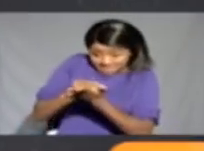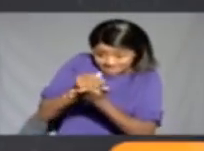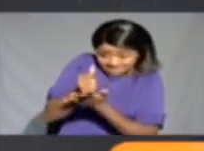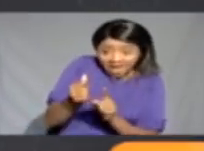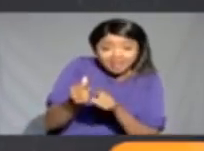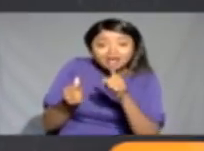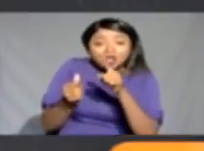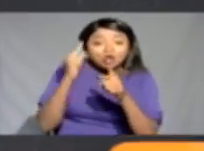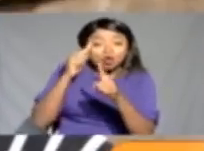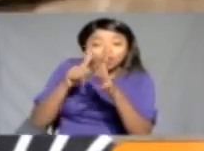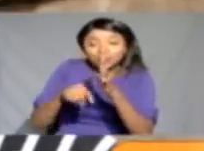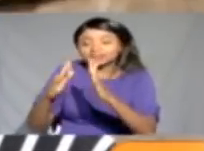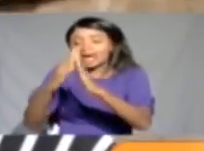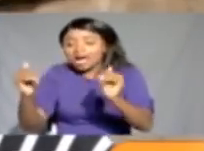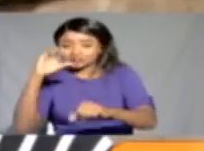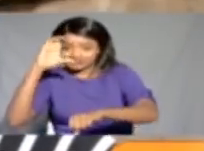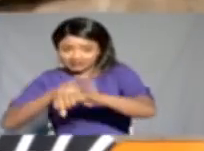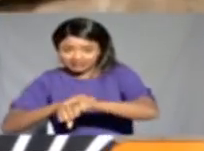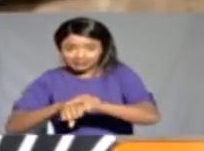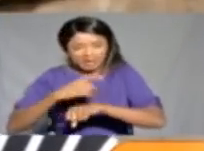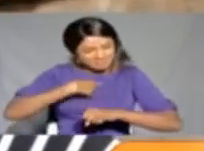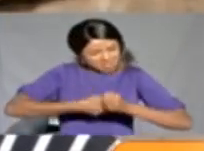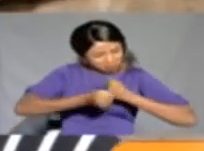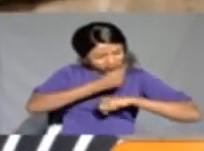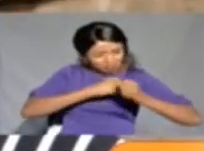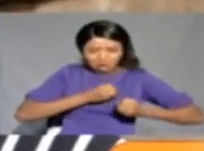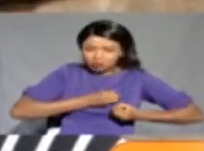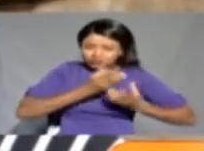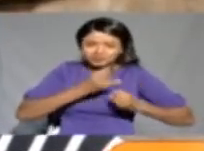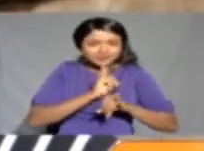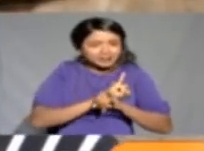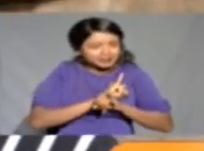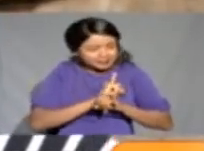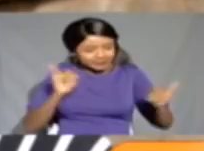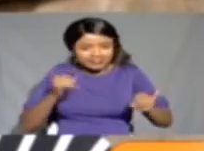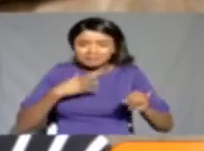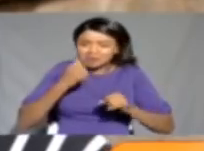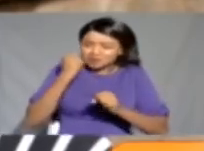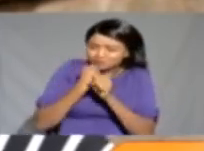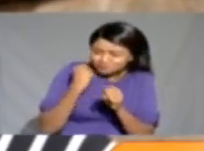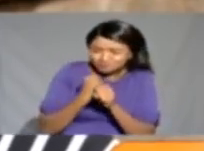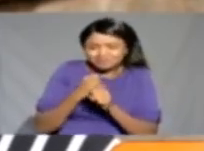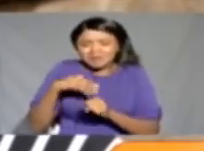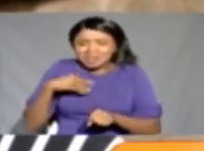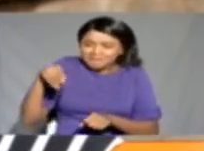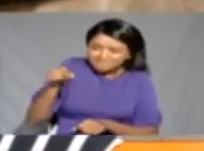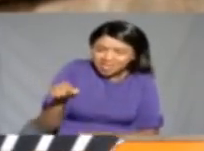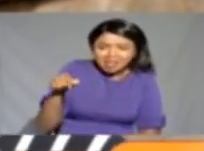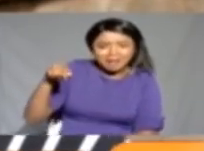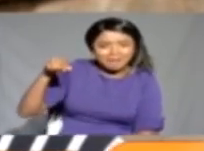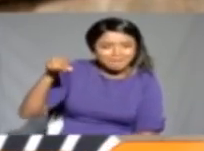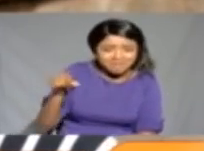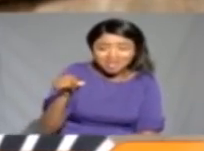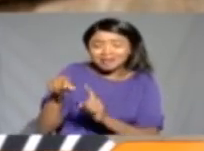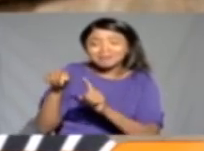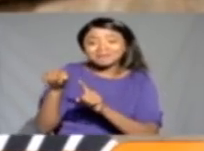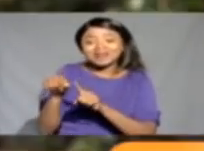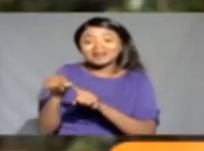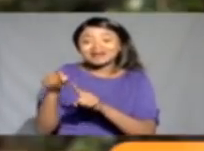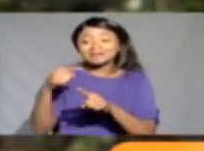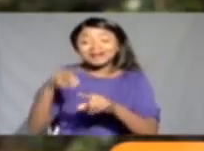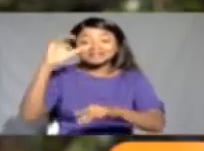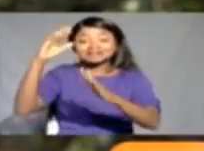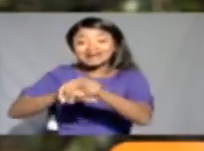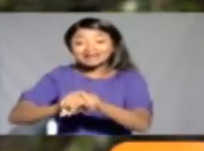an apartment. I acted in good faith. I did my part. I made my installments, and I have no apartment.